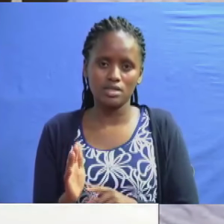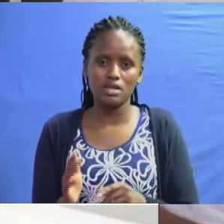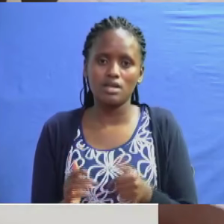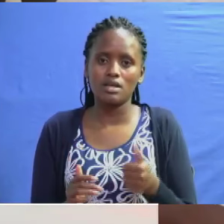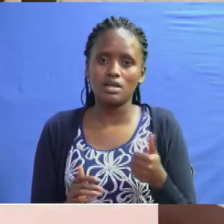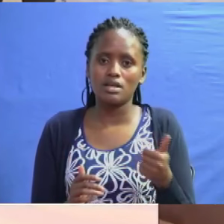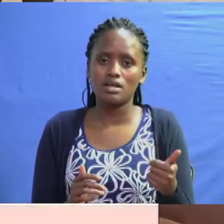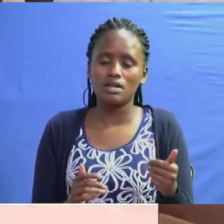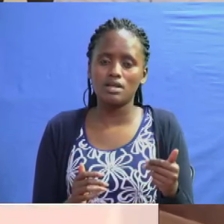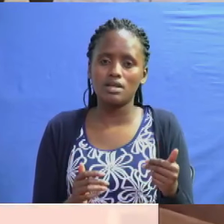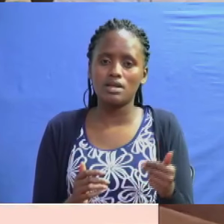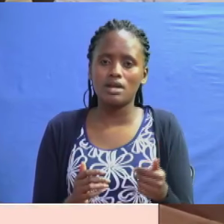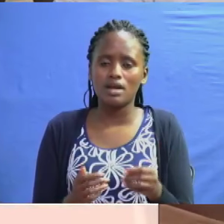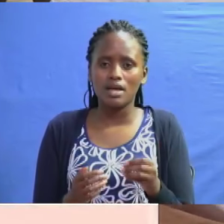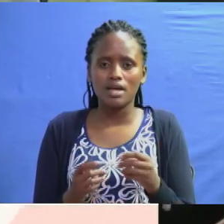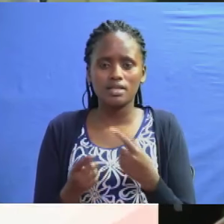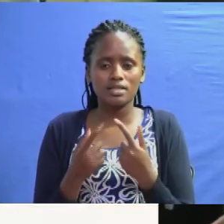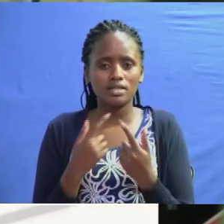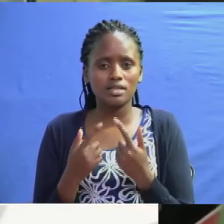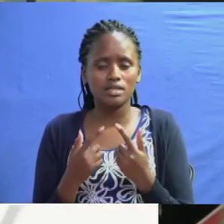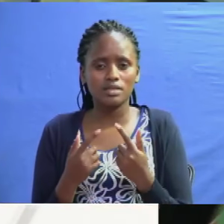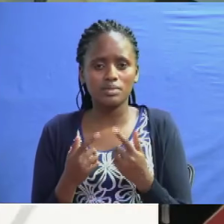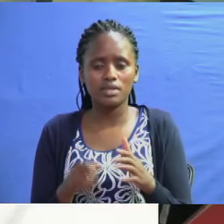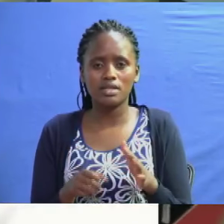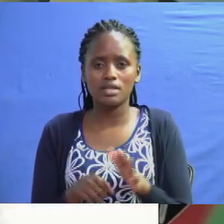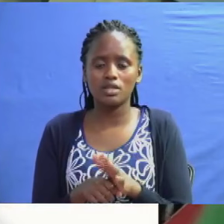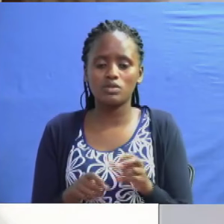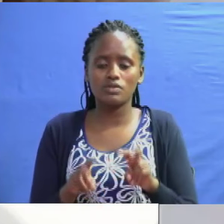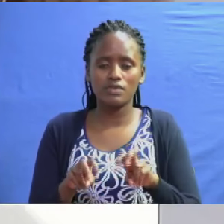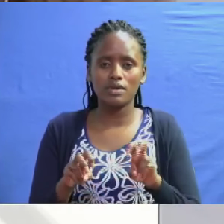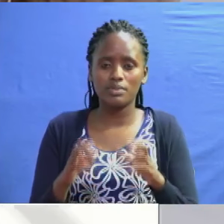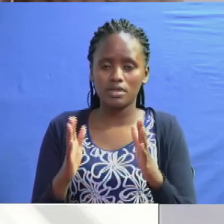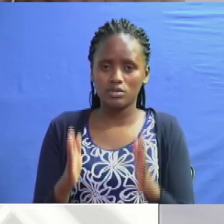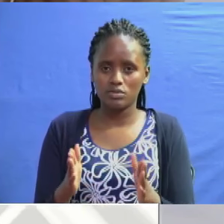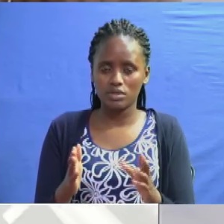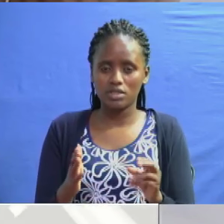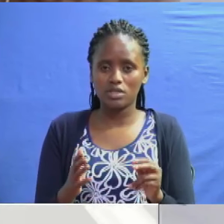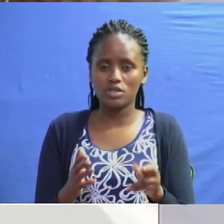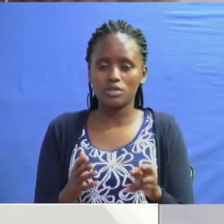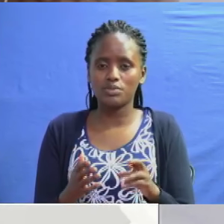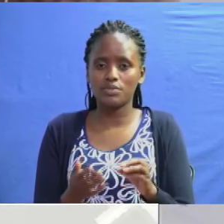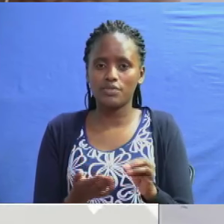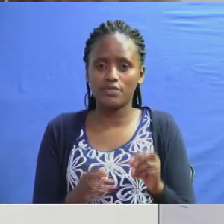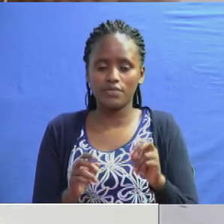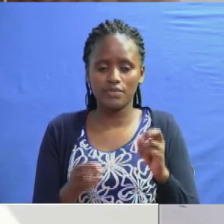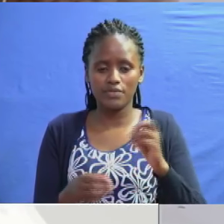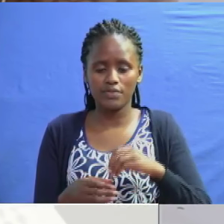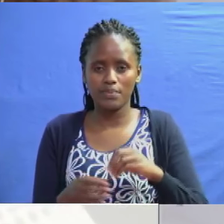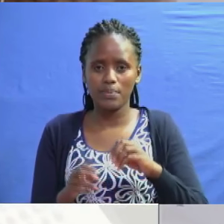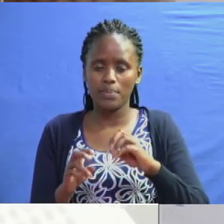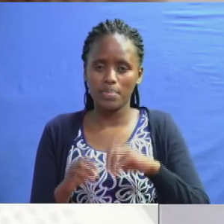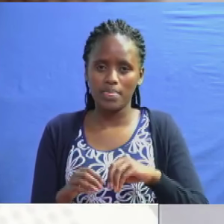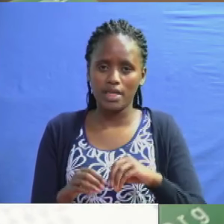Odera echoed Mudavadi's sentiment and urged farmers to engage in profitable farming, noting that edible oil is an